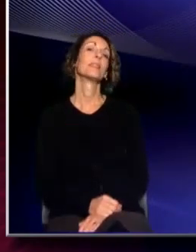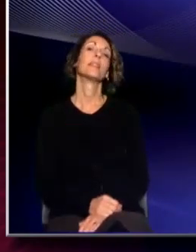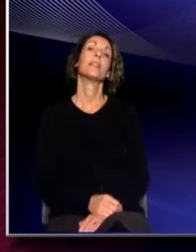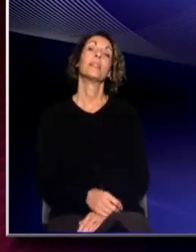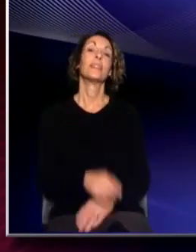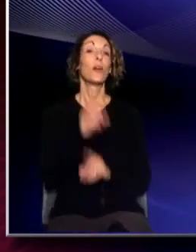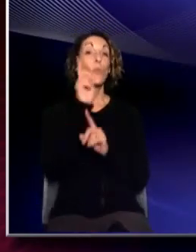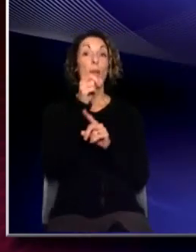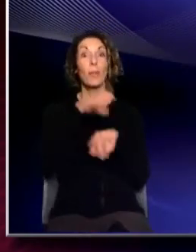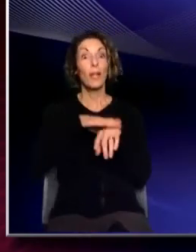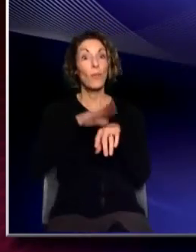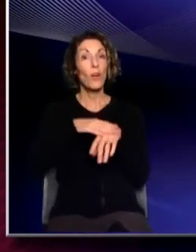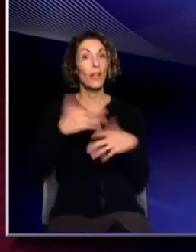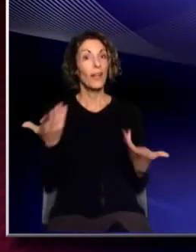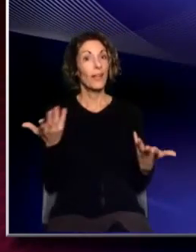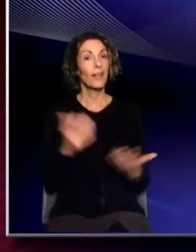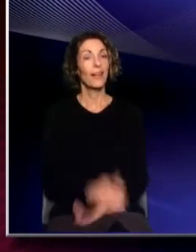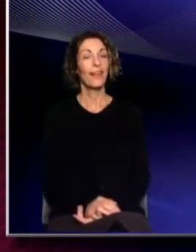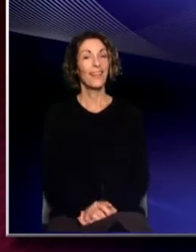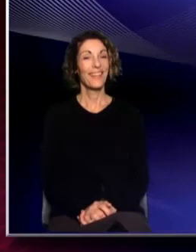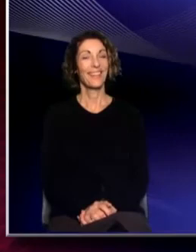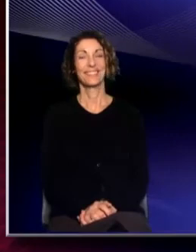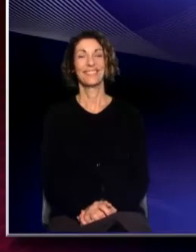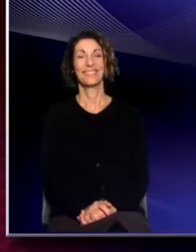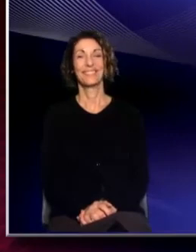1-minute warning.